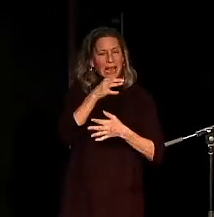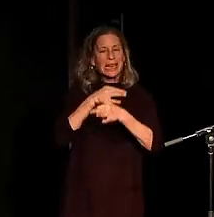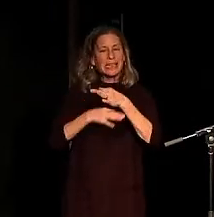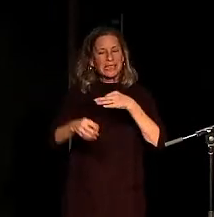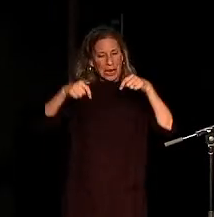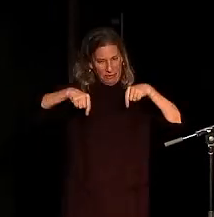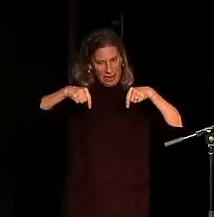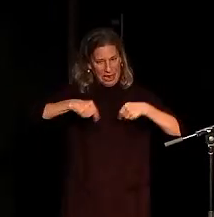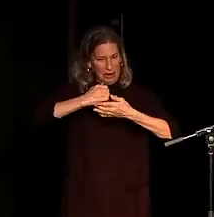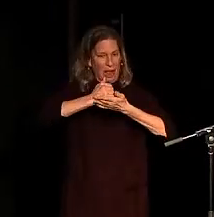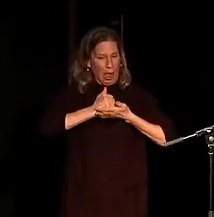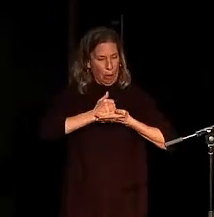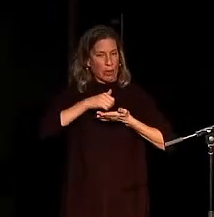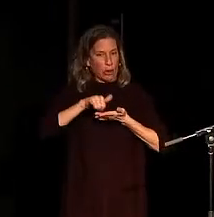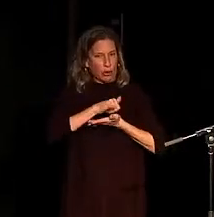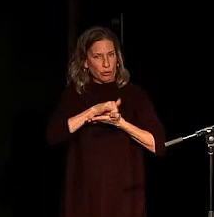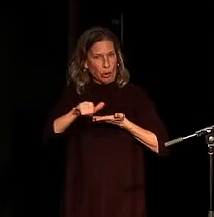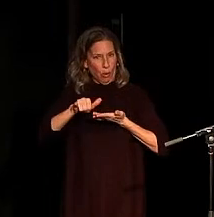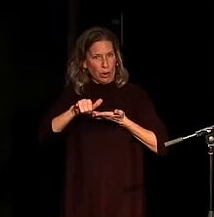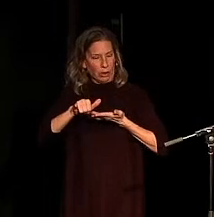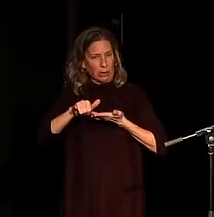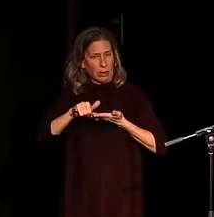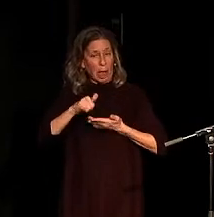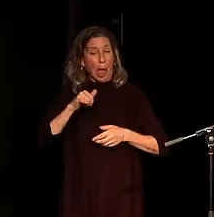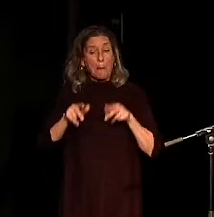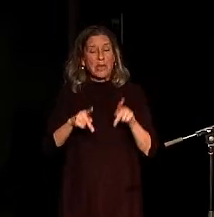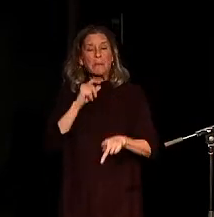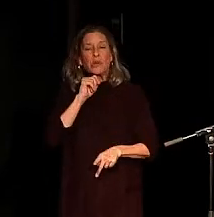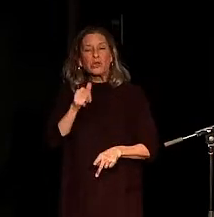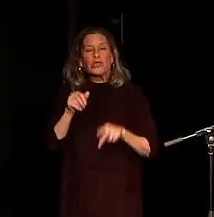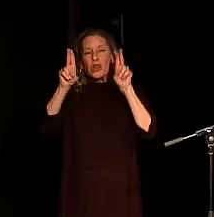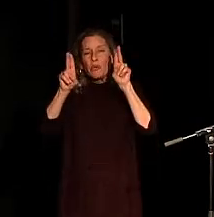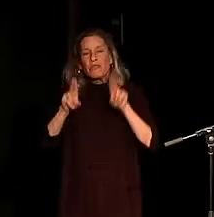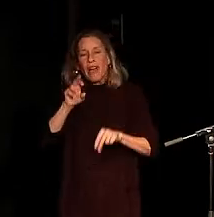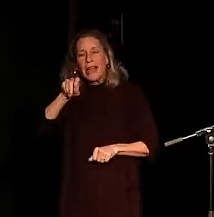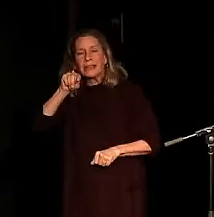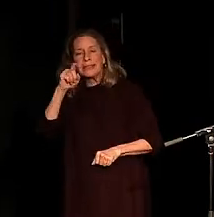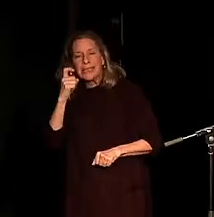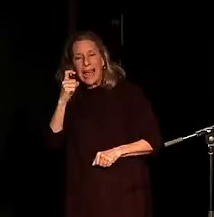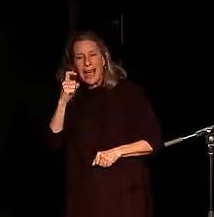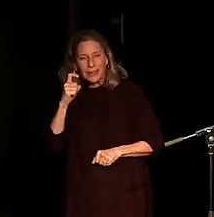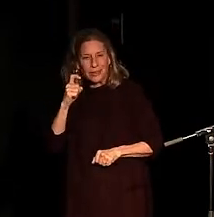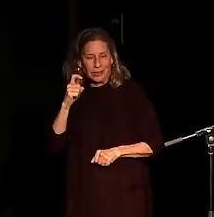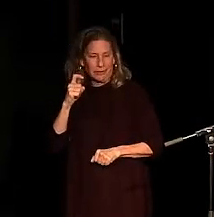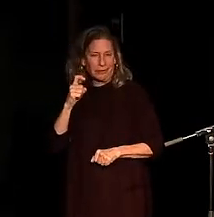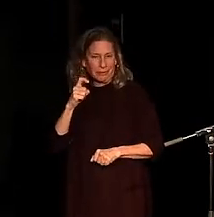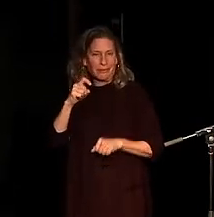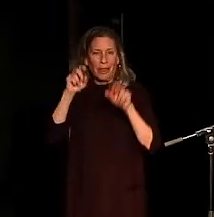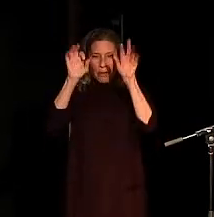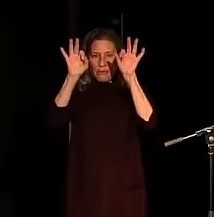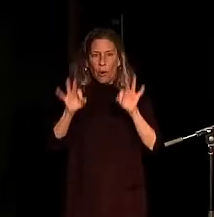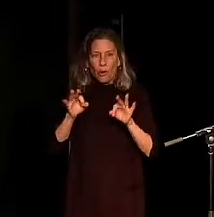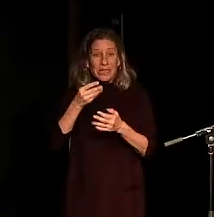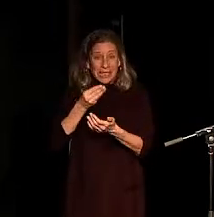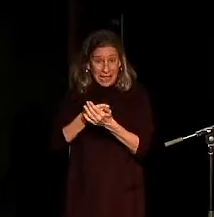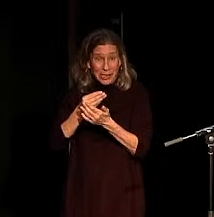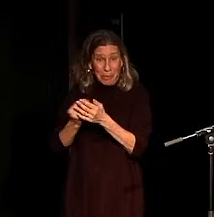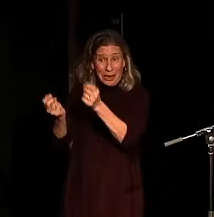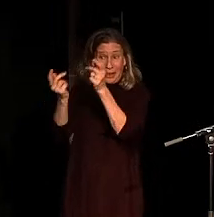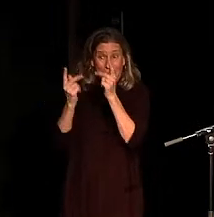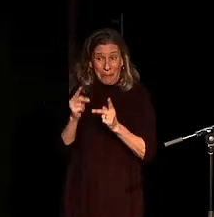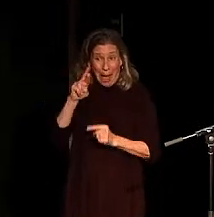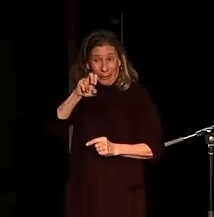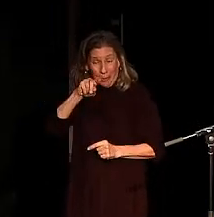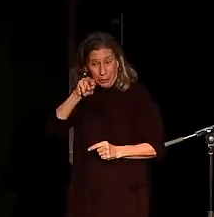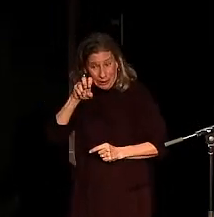our communities in New York City. And that's because people don't file tax returns and claim the AITC, which is cash that comes back with your refund.